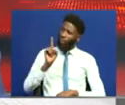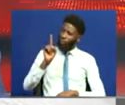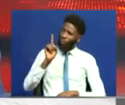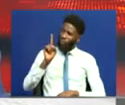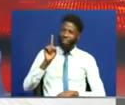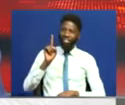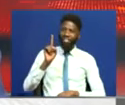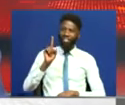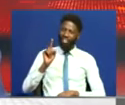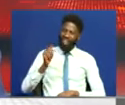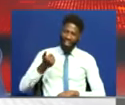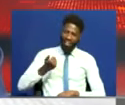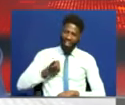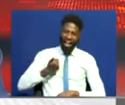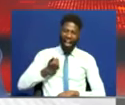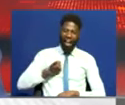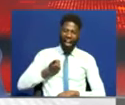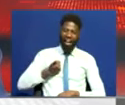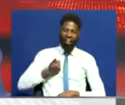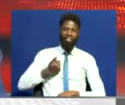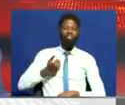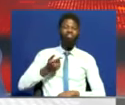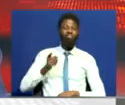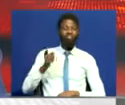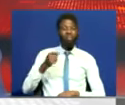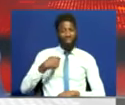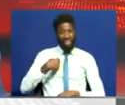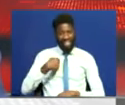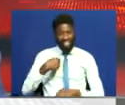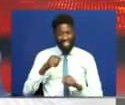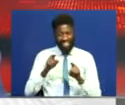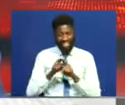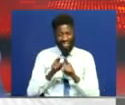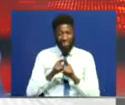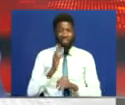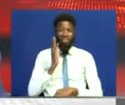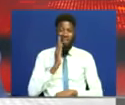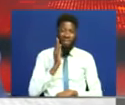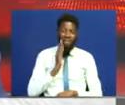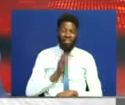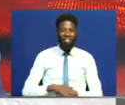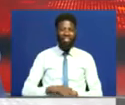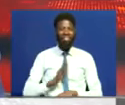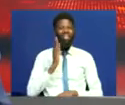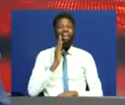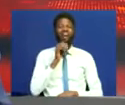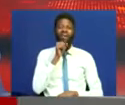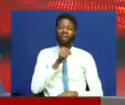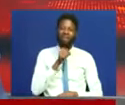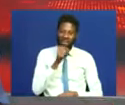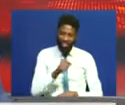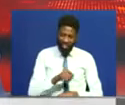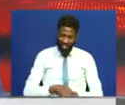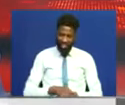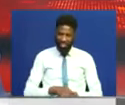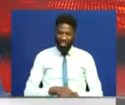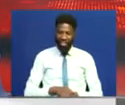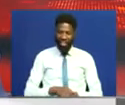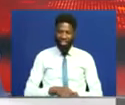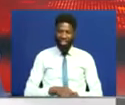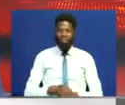and a grandmother and a mother-in-law, mm, I want to educate all the girls in this country and the women.